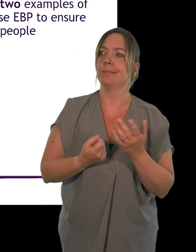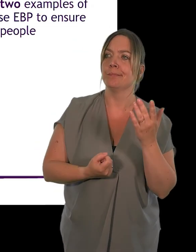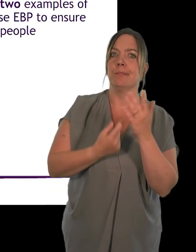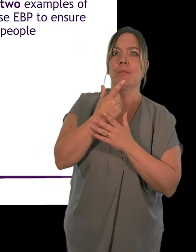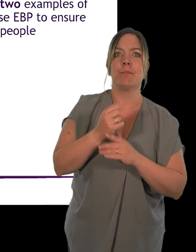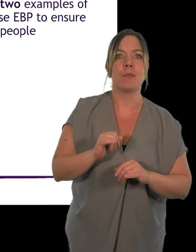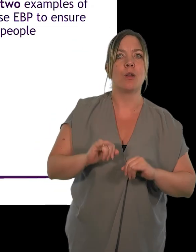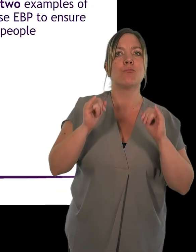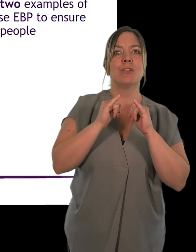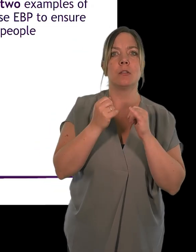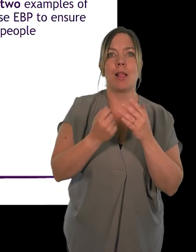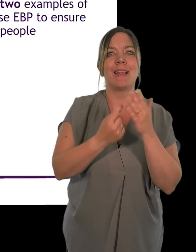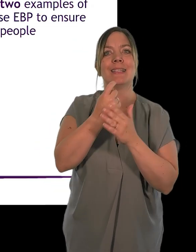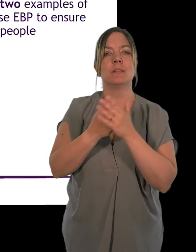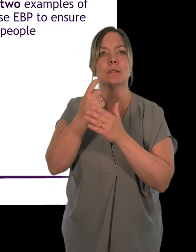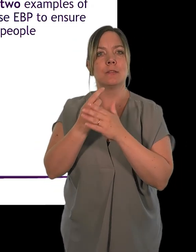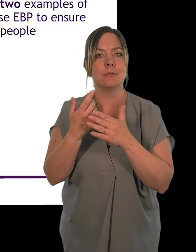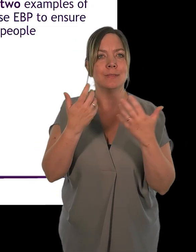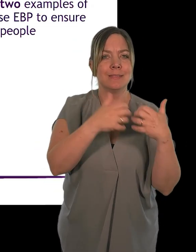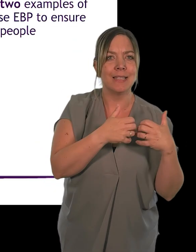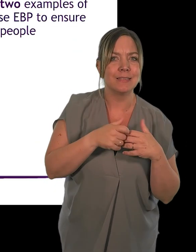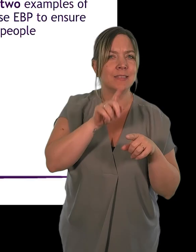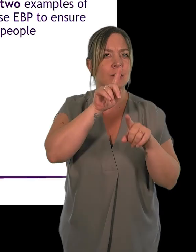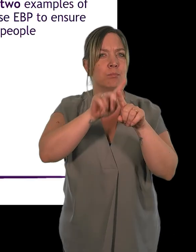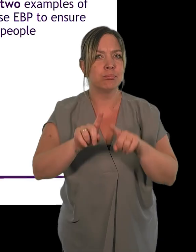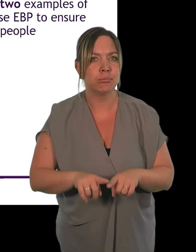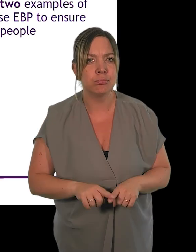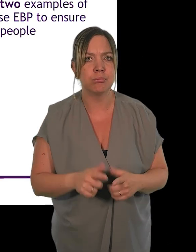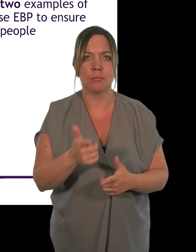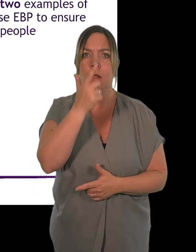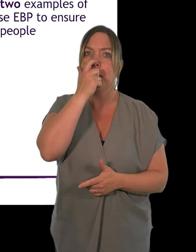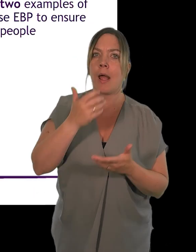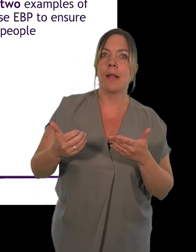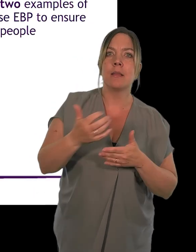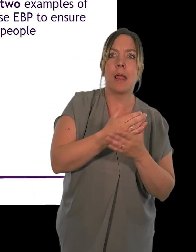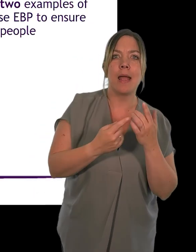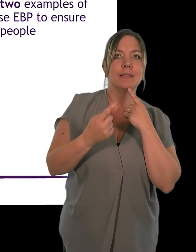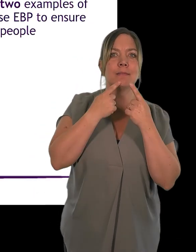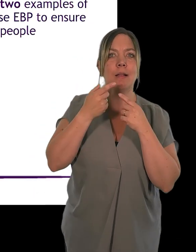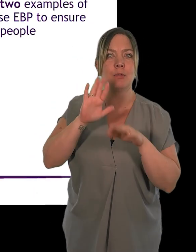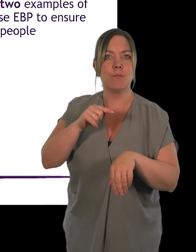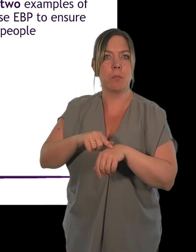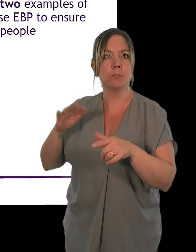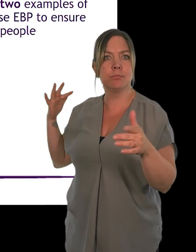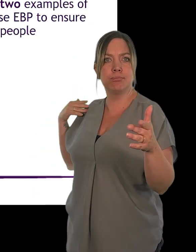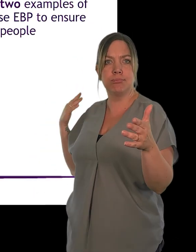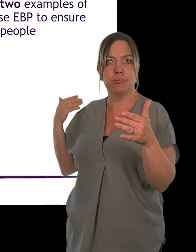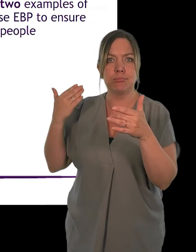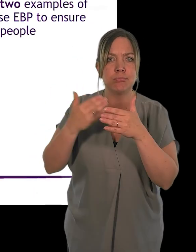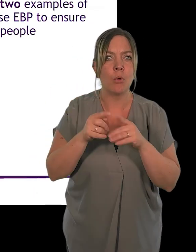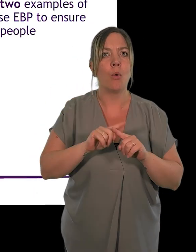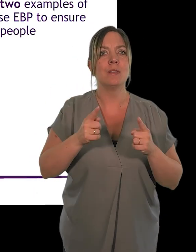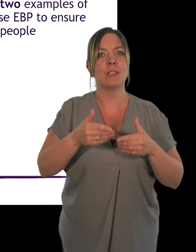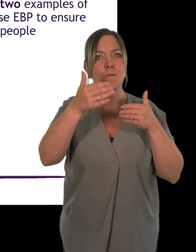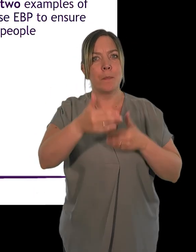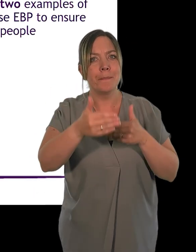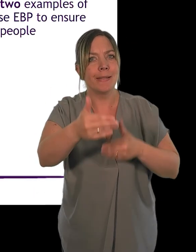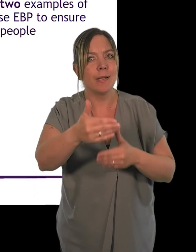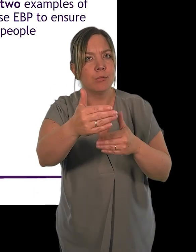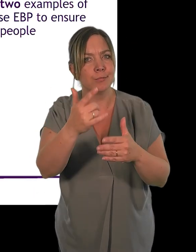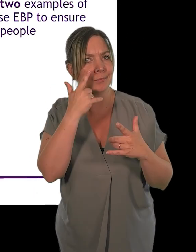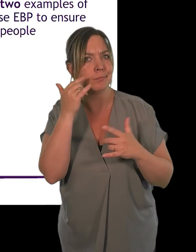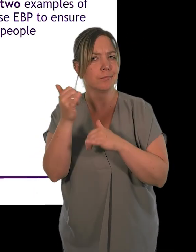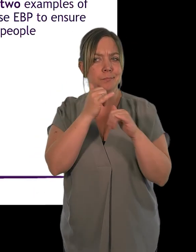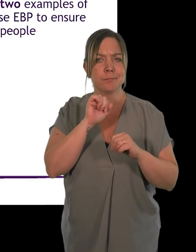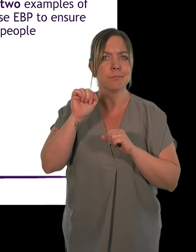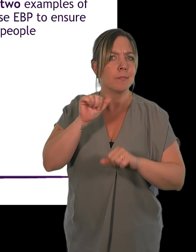to people, critical incident techniques, etc. But also we could be collecting data over time or over